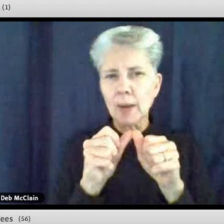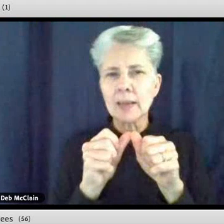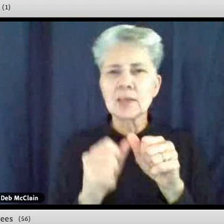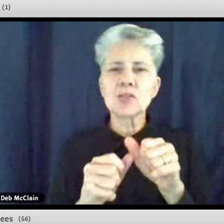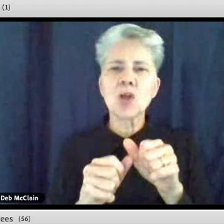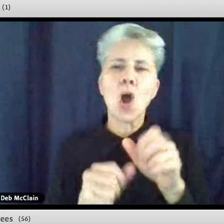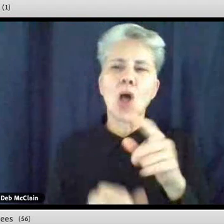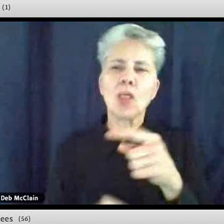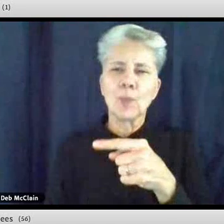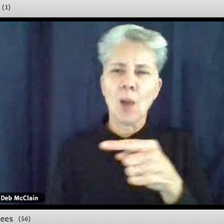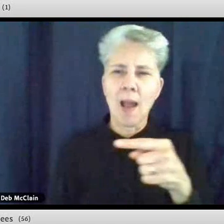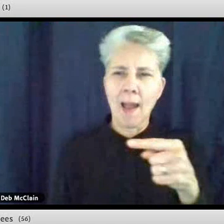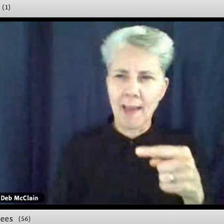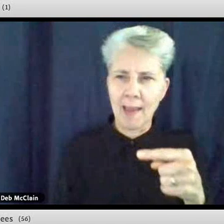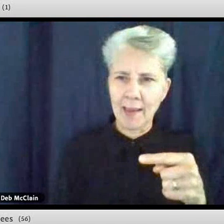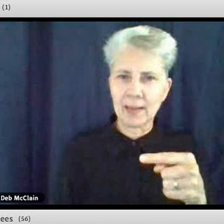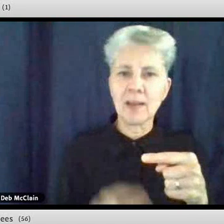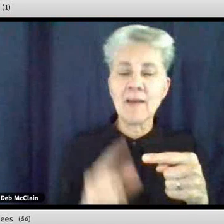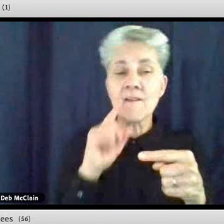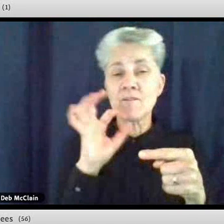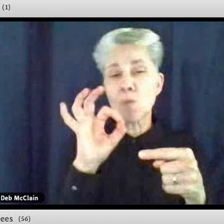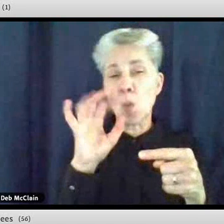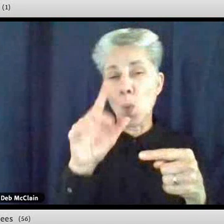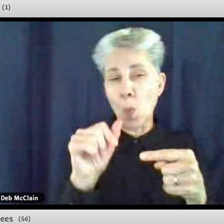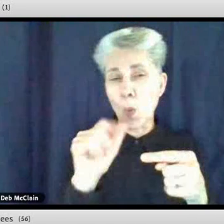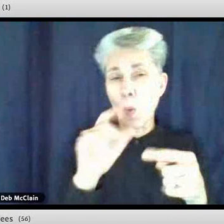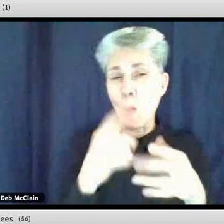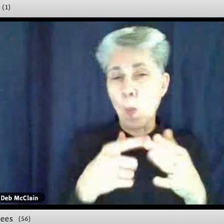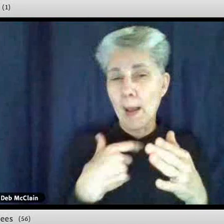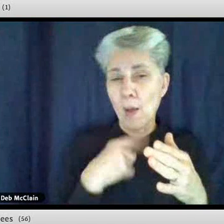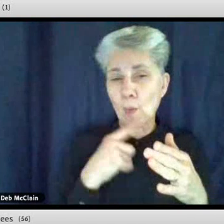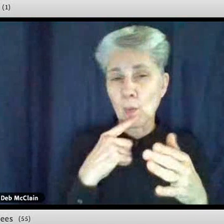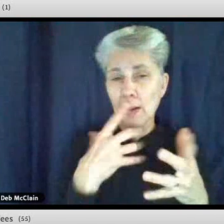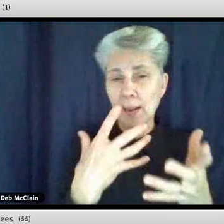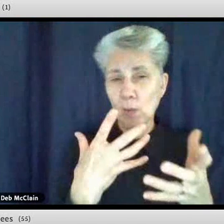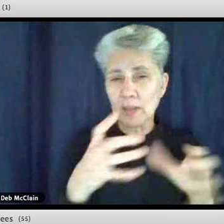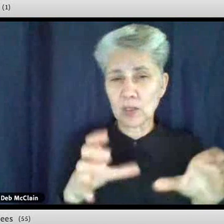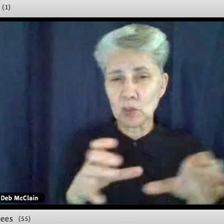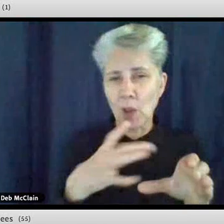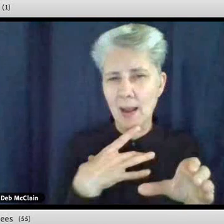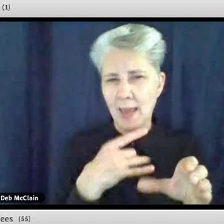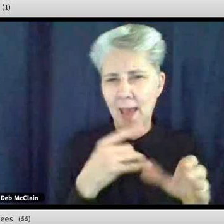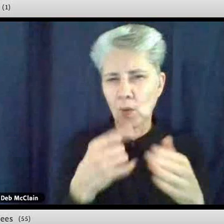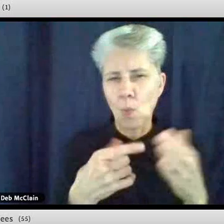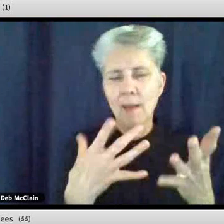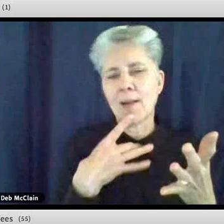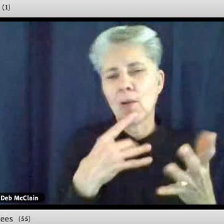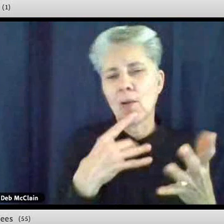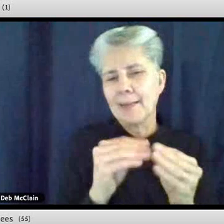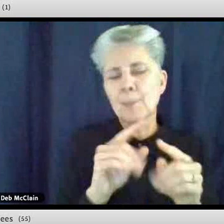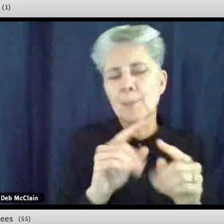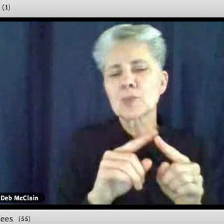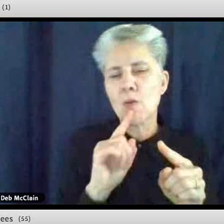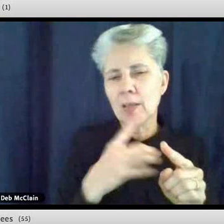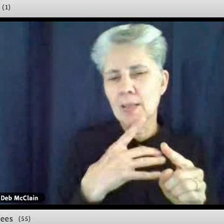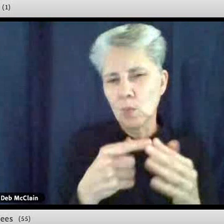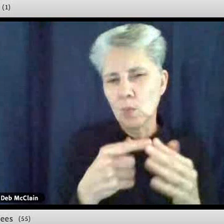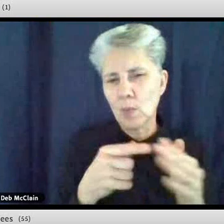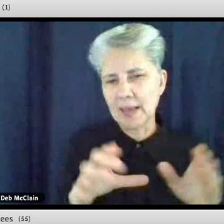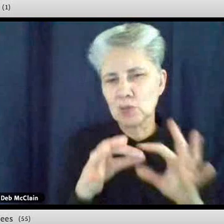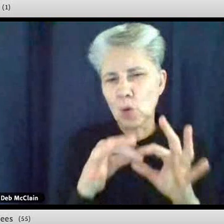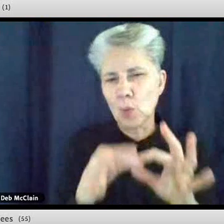right. And for Florida, what I really like what they did, not I don't like the numbers, but I really like what they did in terms of displaying